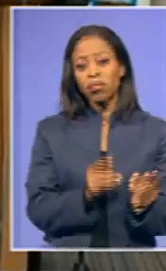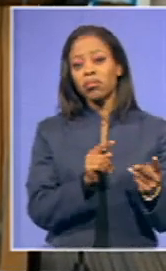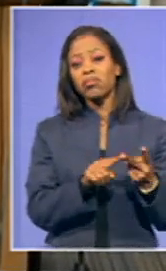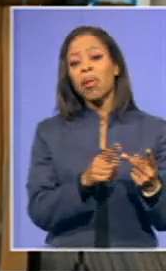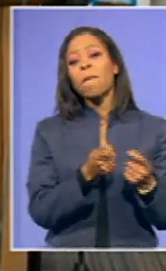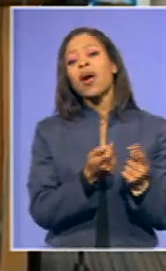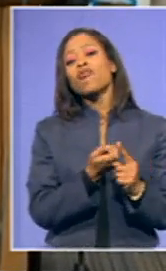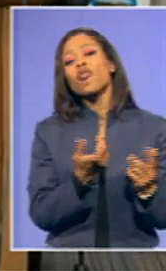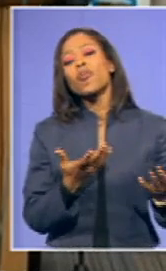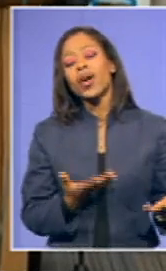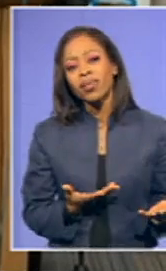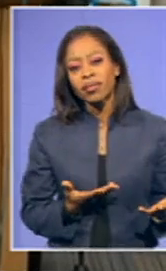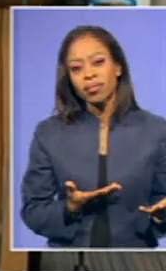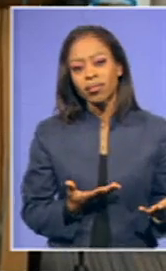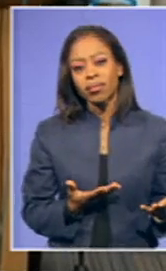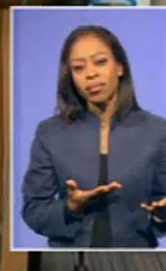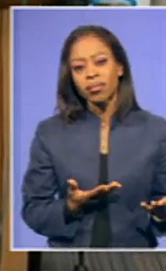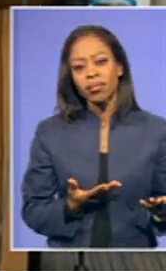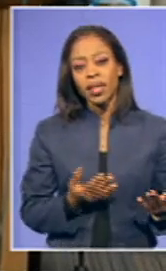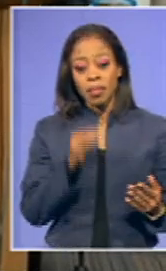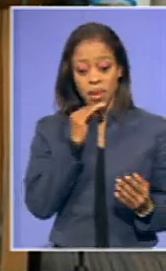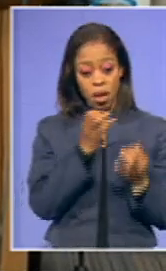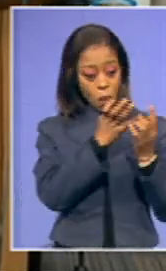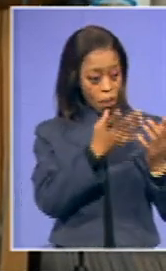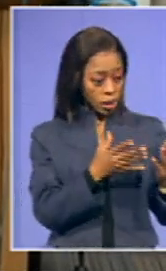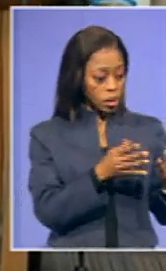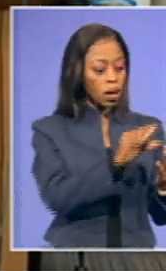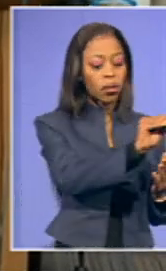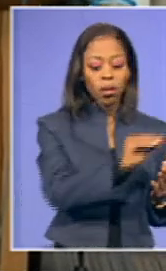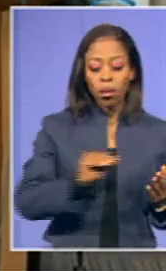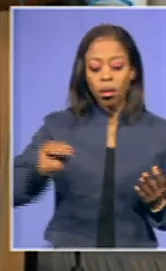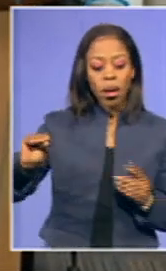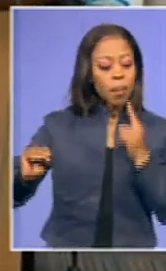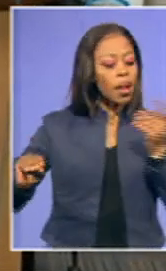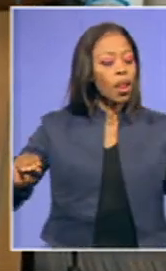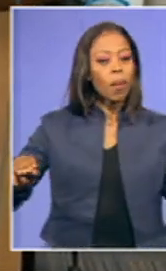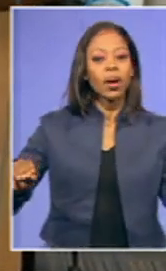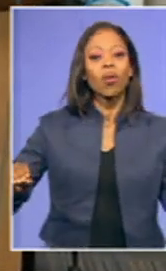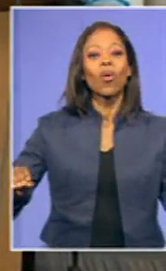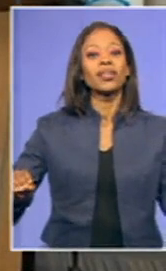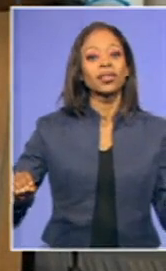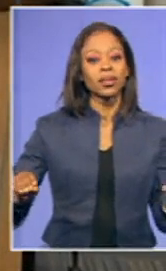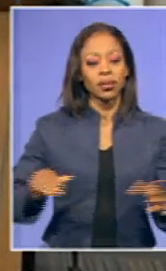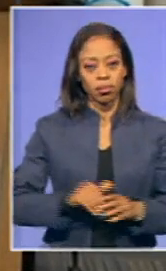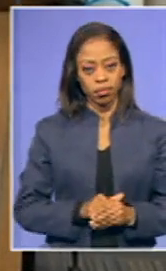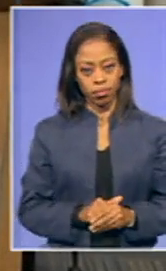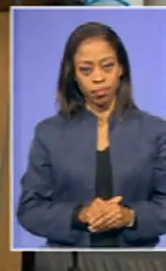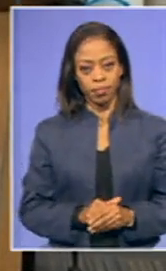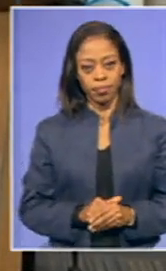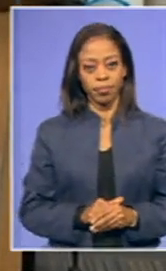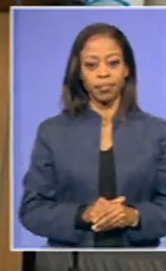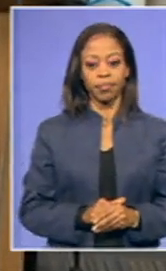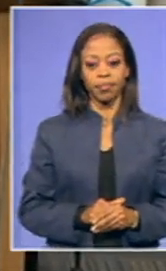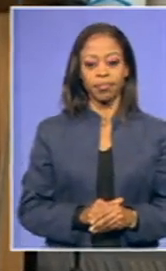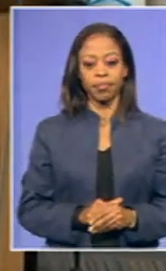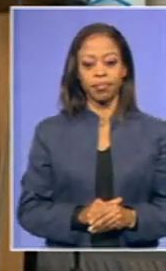and what maybe was compromised in the budget to make sure that it's there? Thank you. We'll take one more question. Yes,